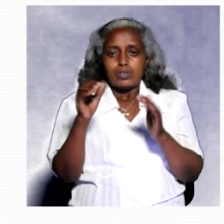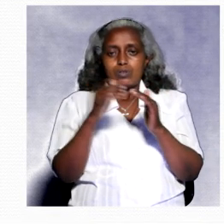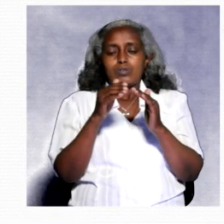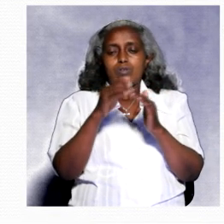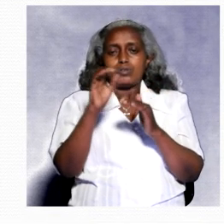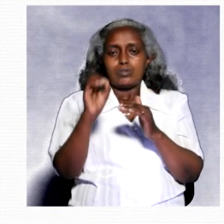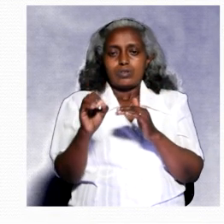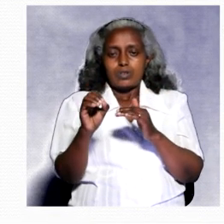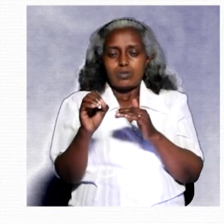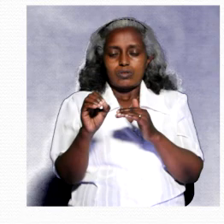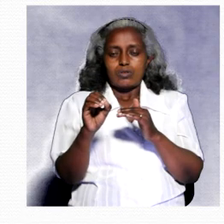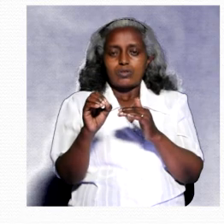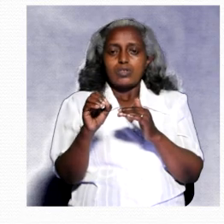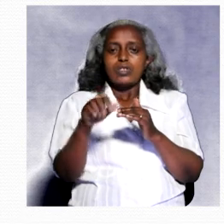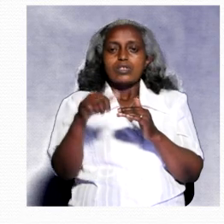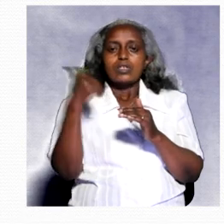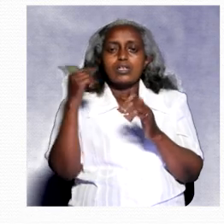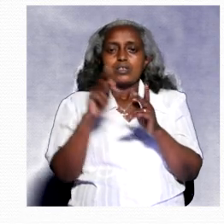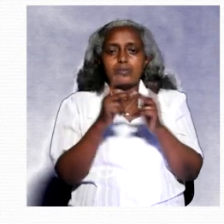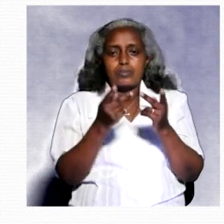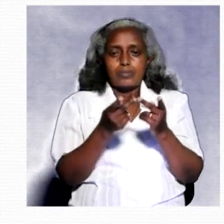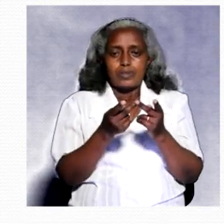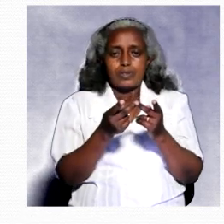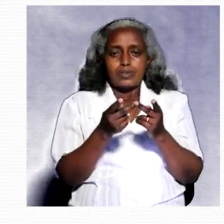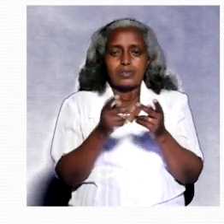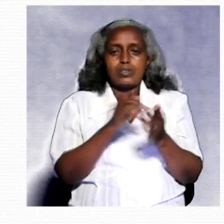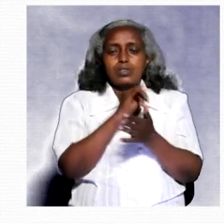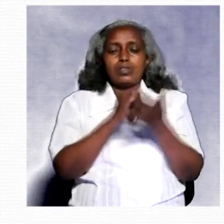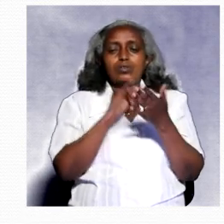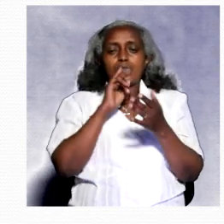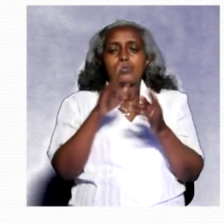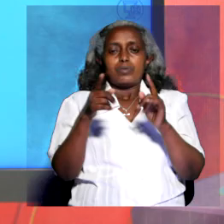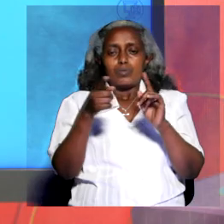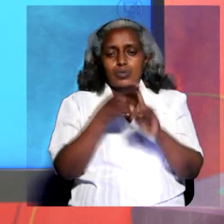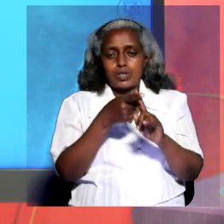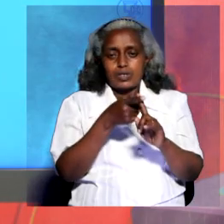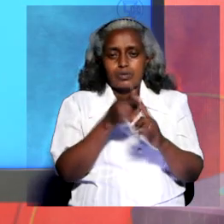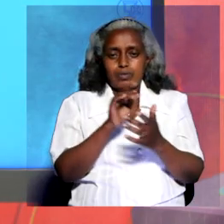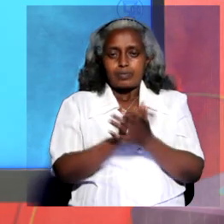0. For the other part, it will be this positive.